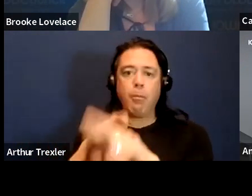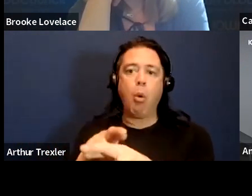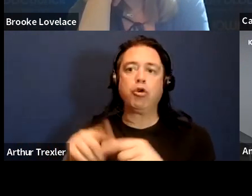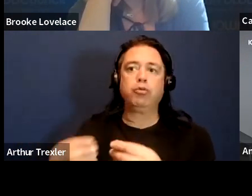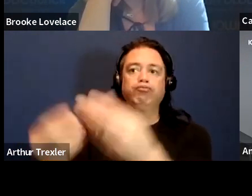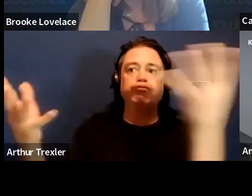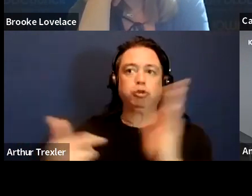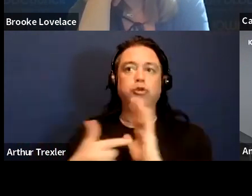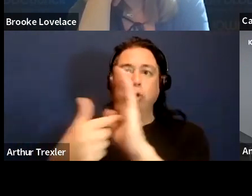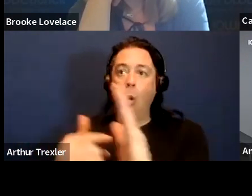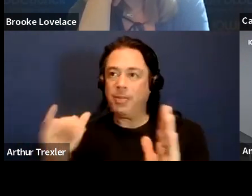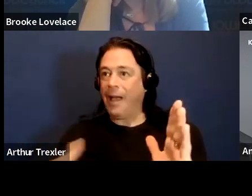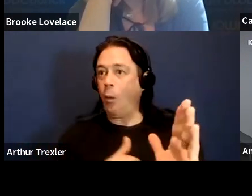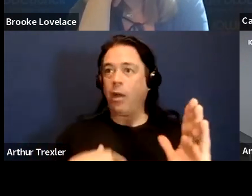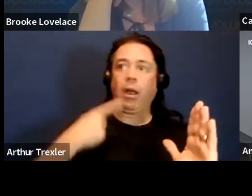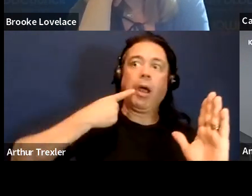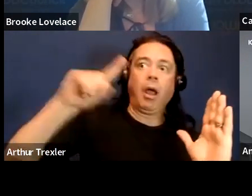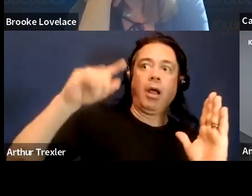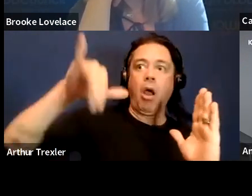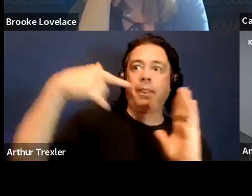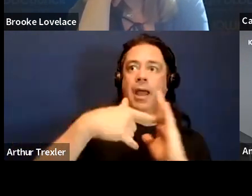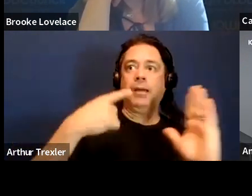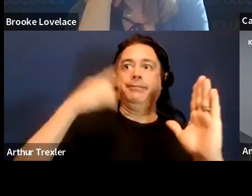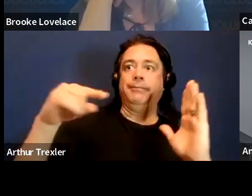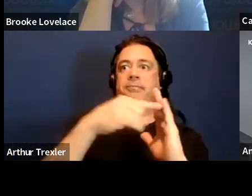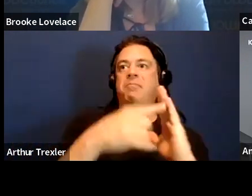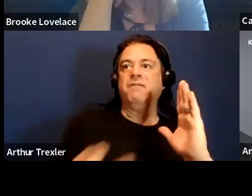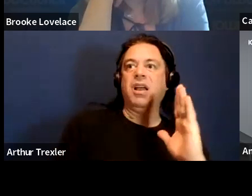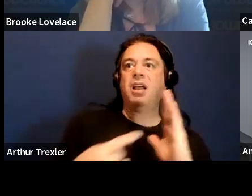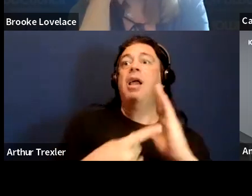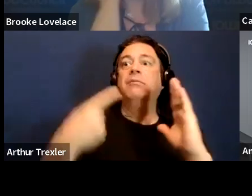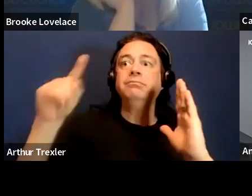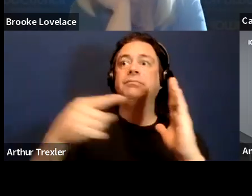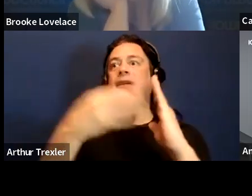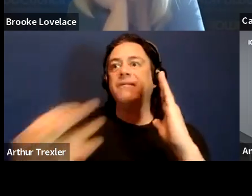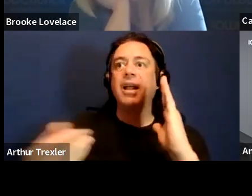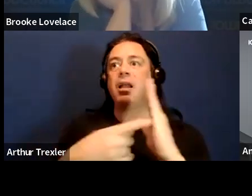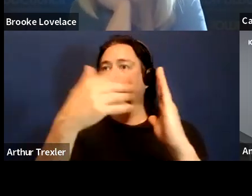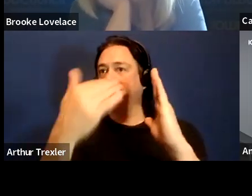are progressing and implement program improvement changes.